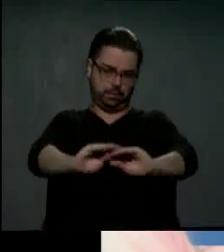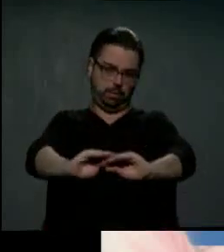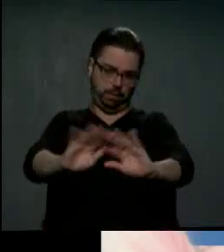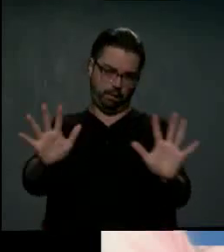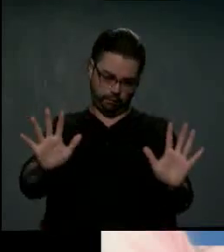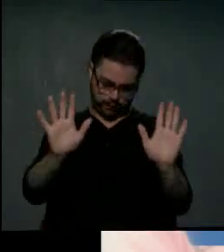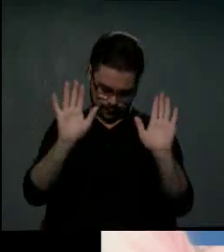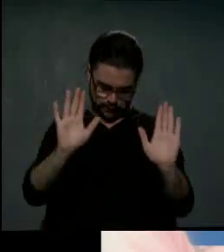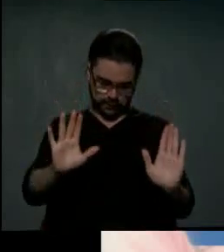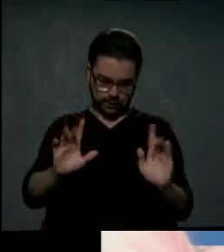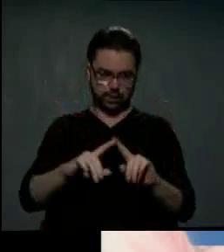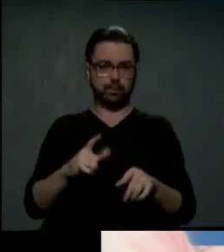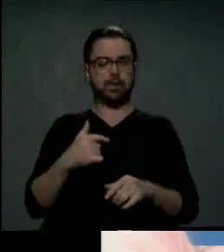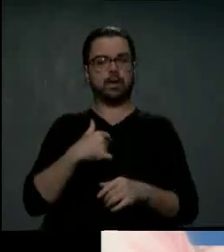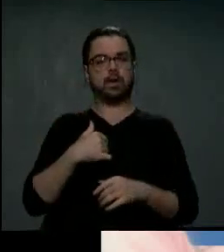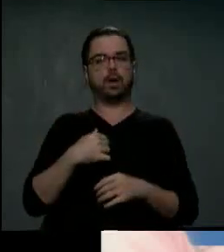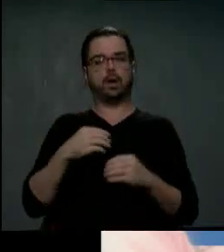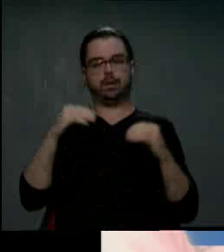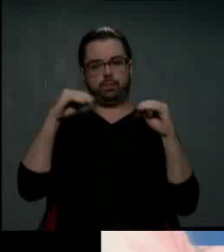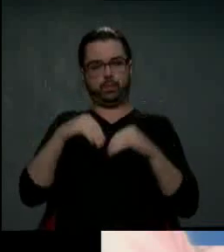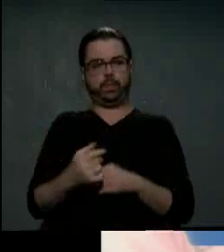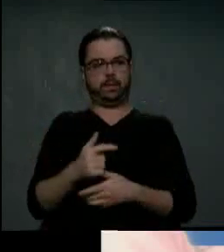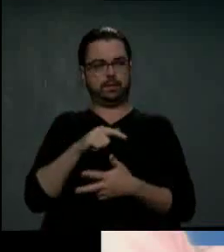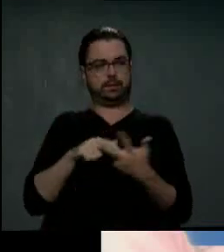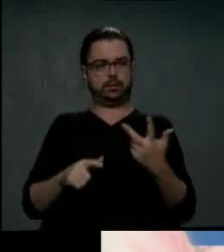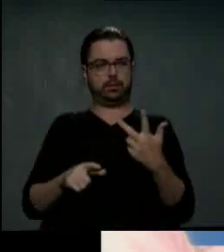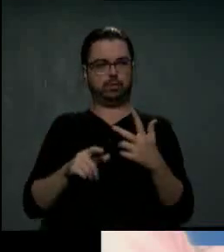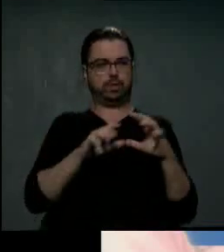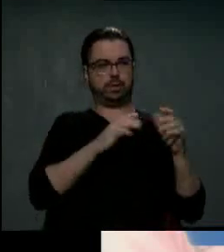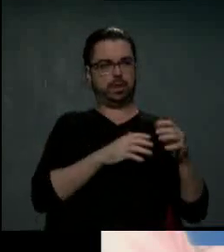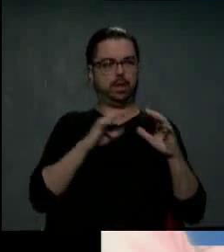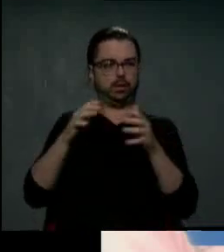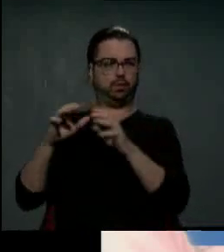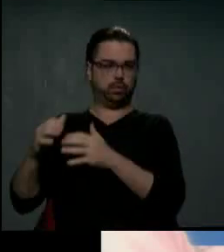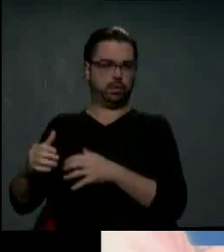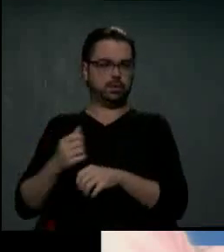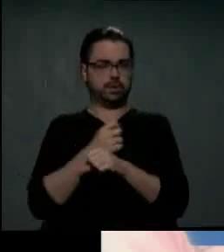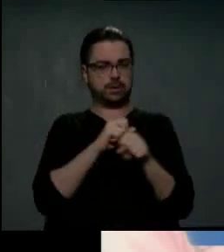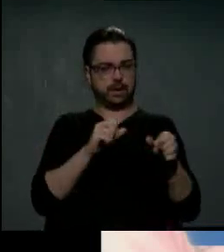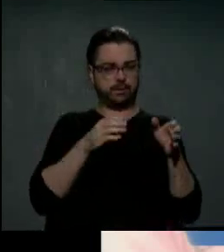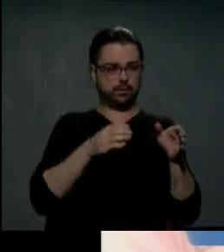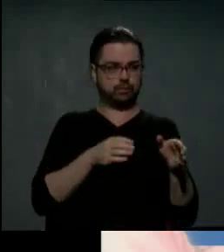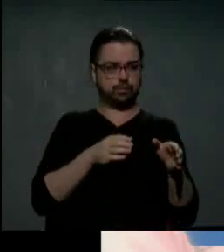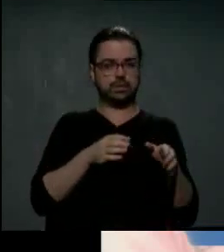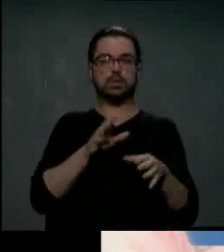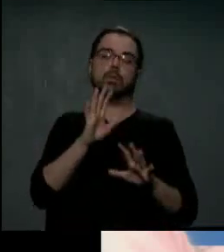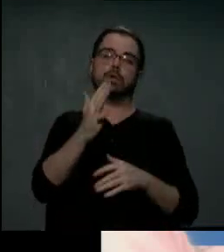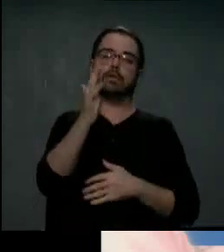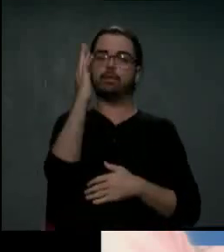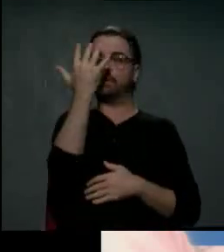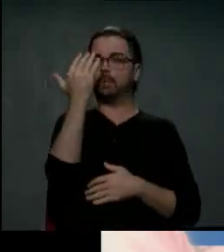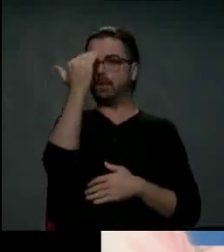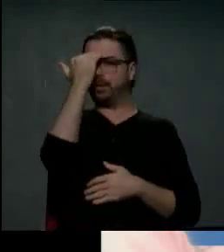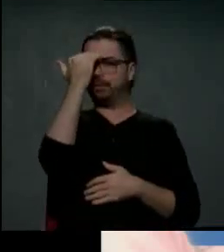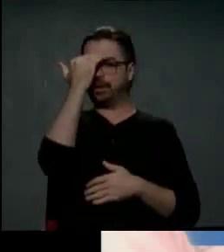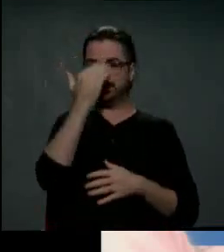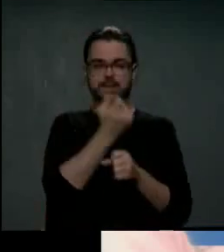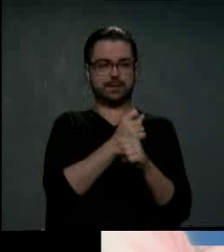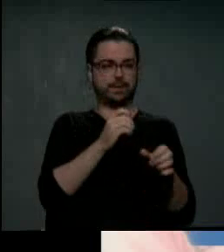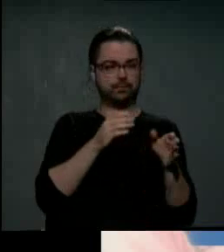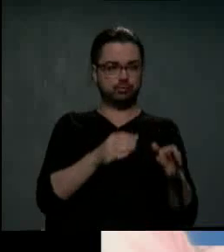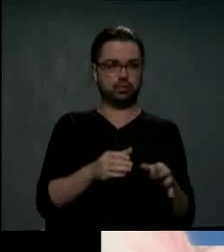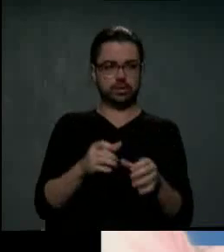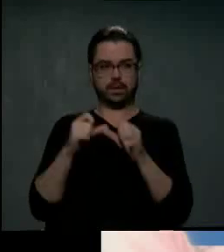But, I put things into 3 categories. Safe streets, familiar faces, safe streets, and then